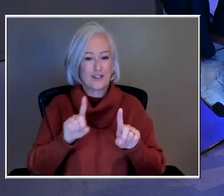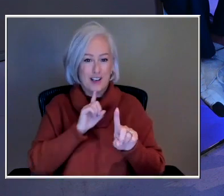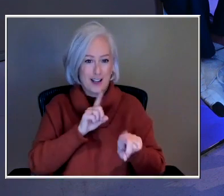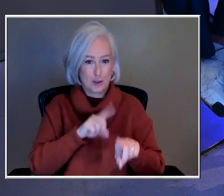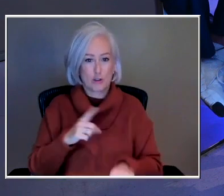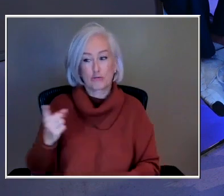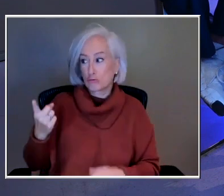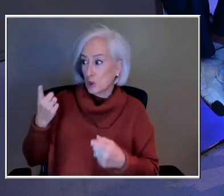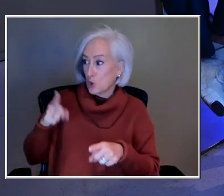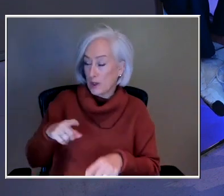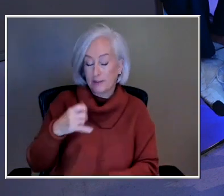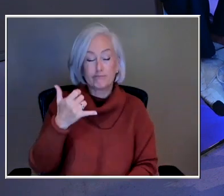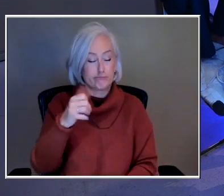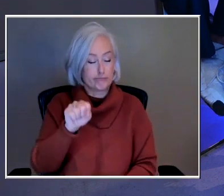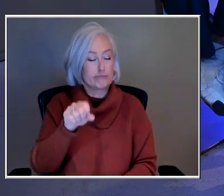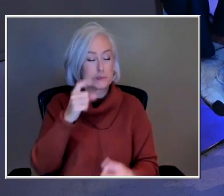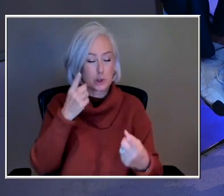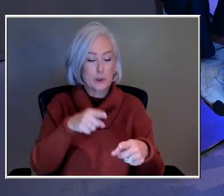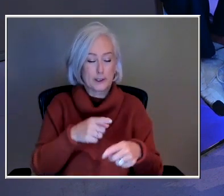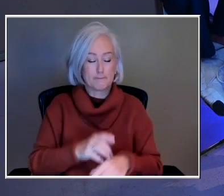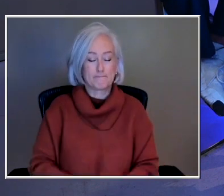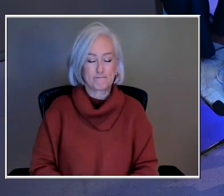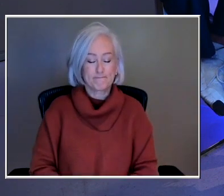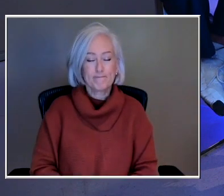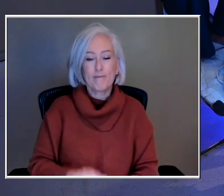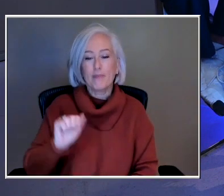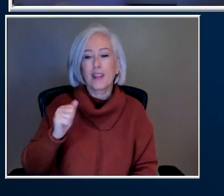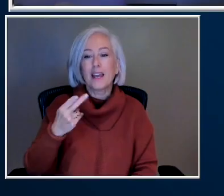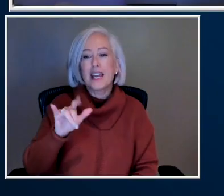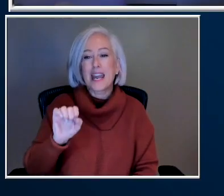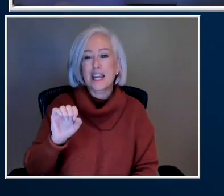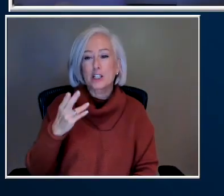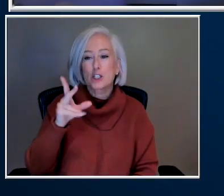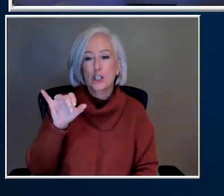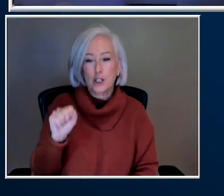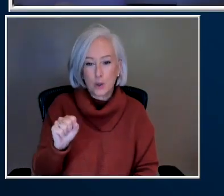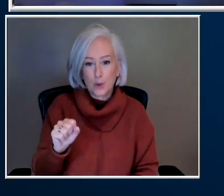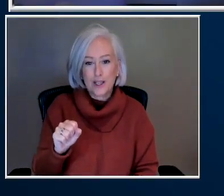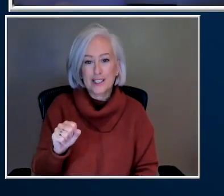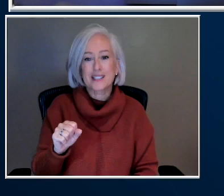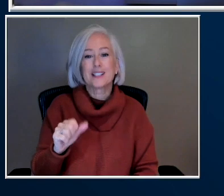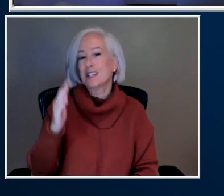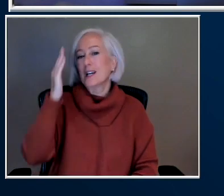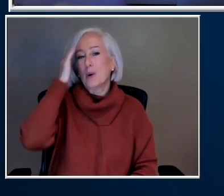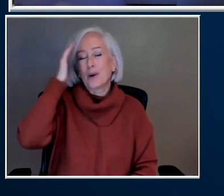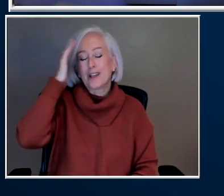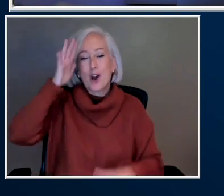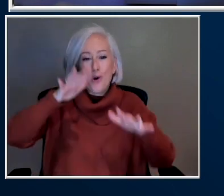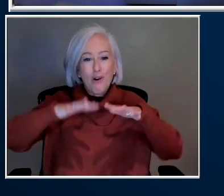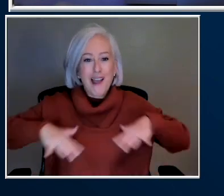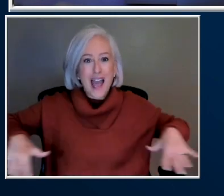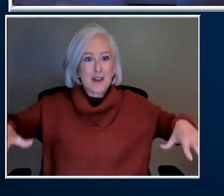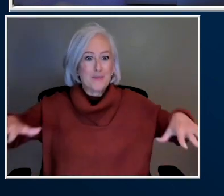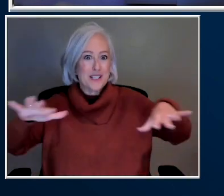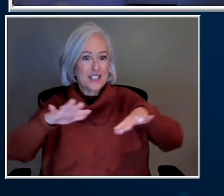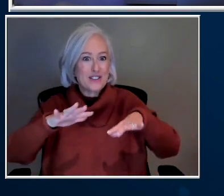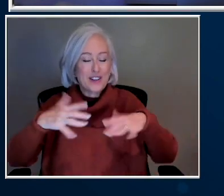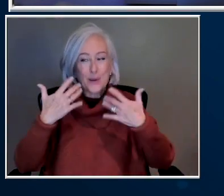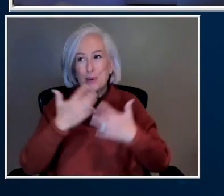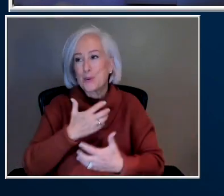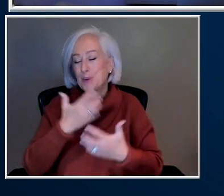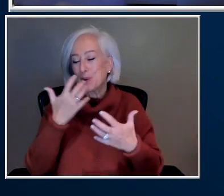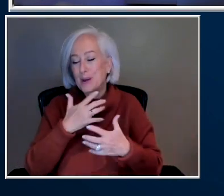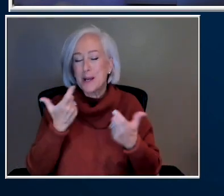Yeah, okay. Angie and Chris, want to bring you back in here. We know atmosphere, a huge deal when it comes to inside any stadium, especially a soccer